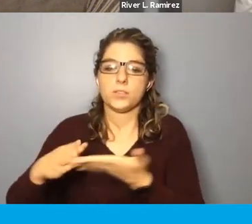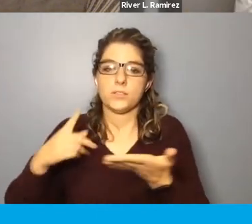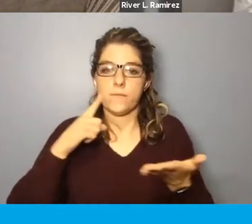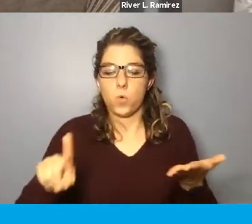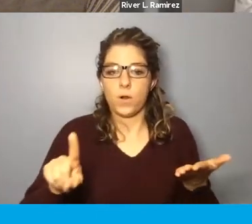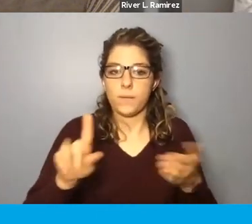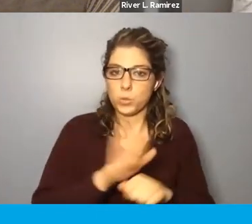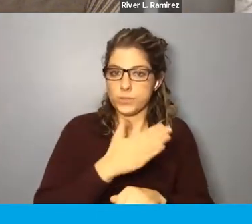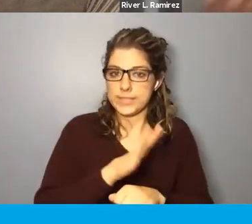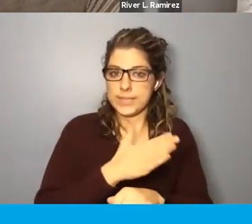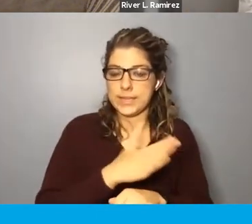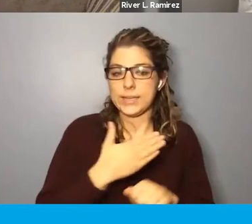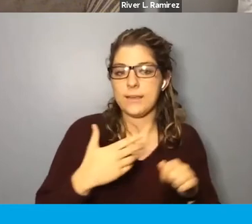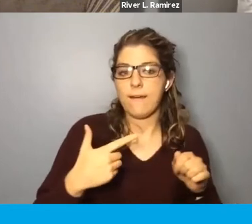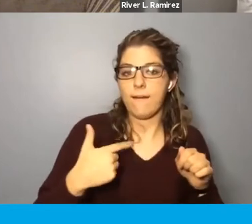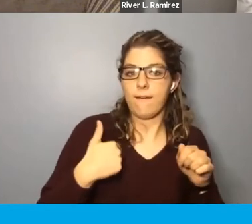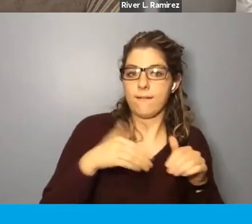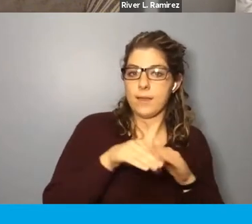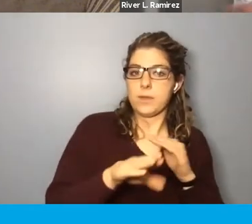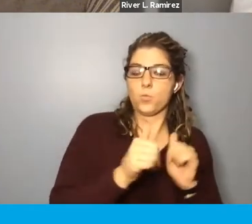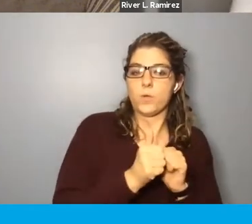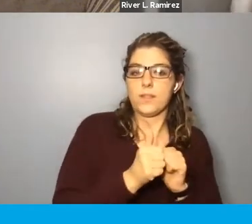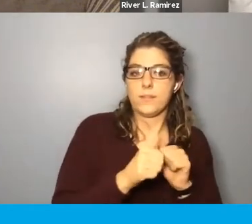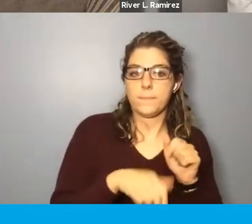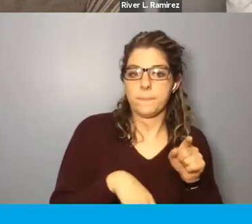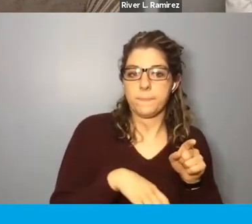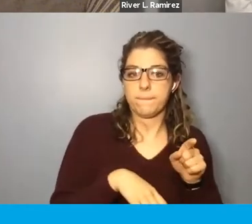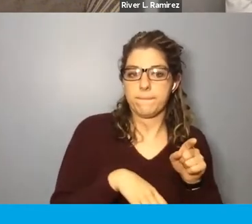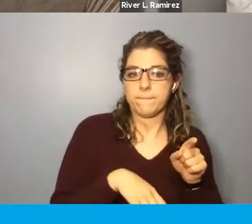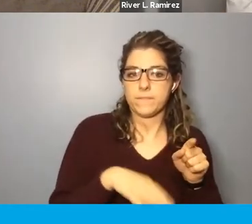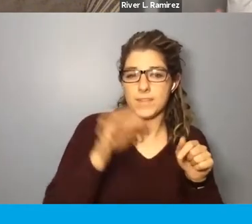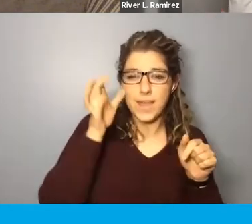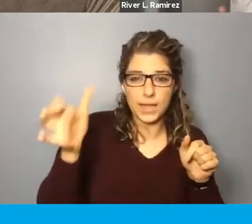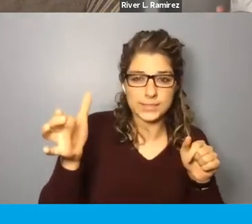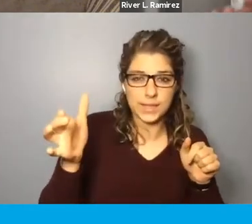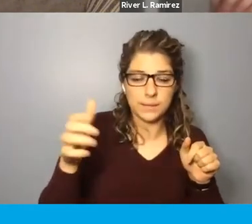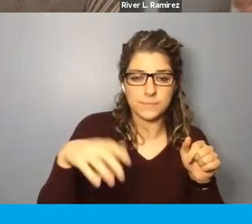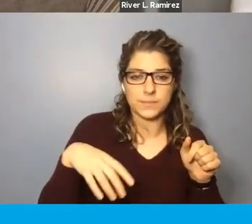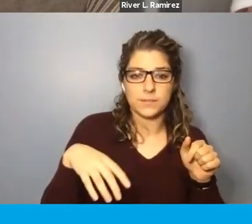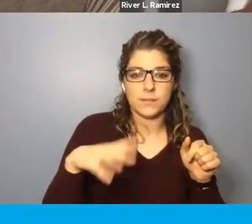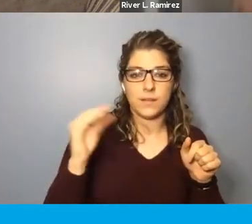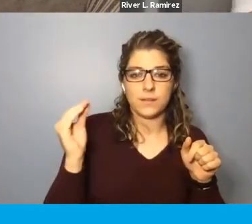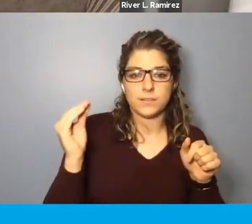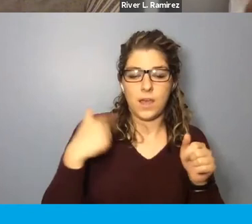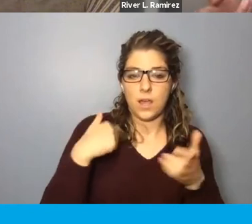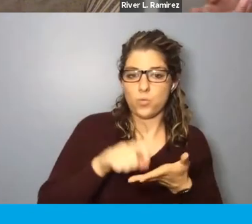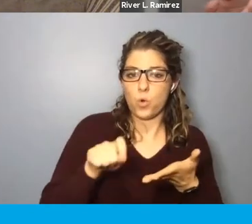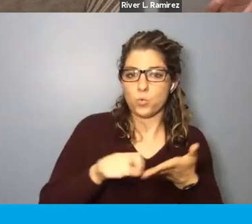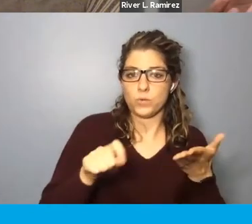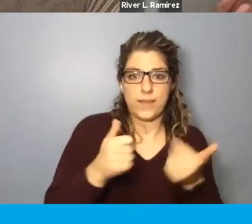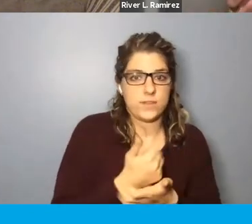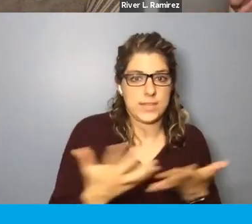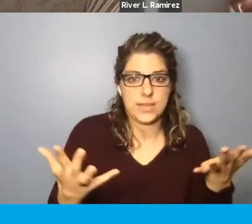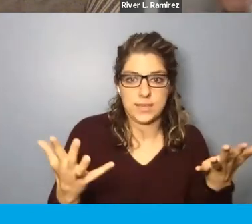the music. I came in with like the concept, and I wrote like